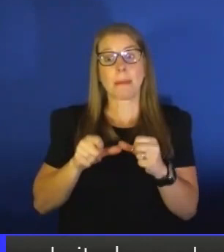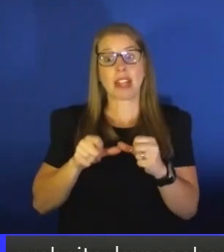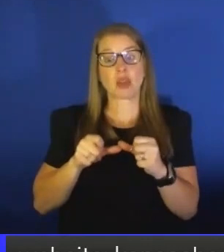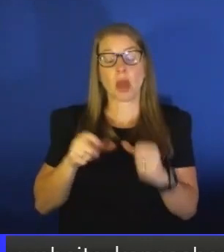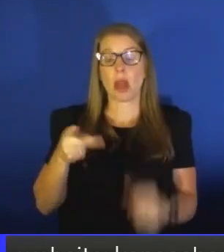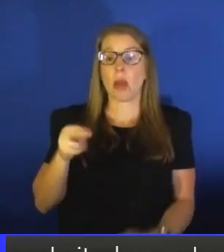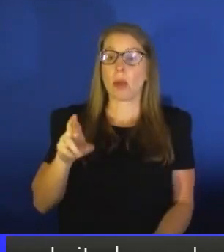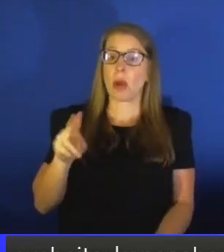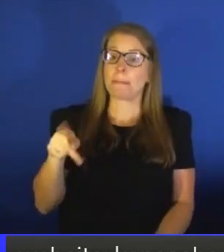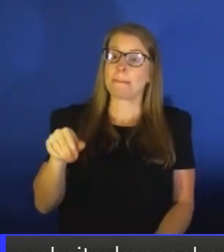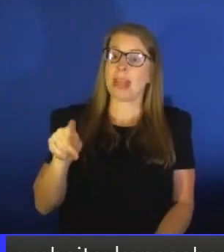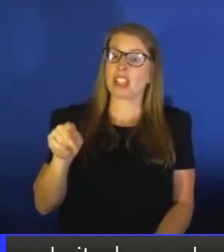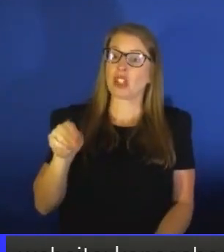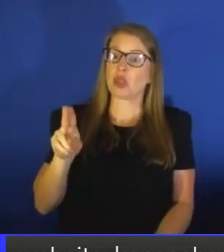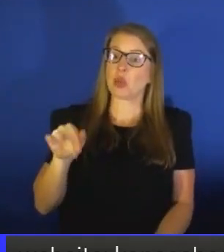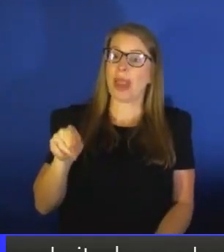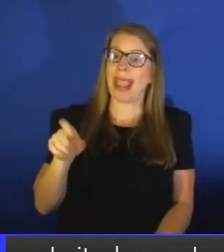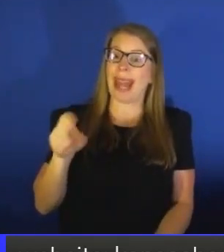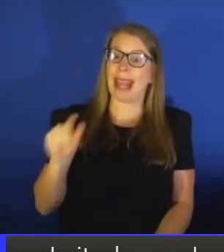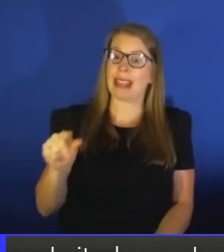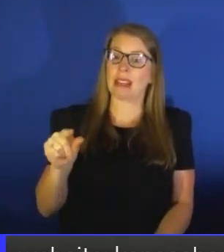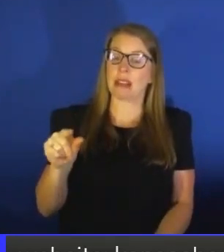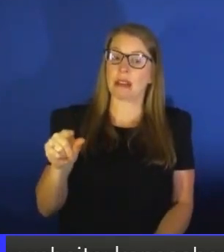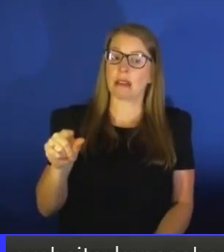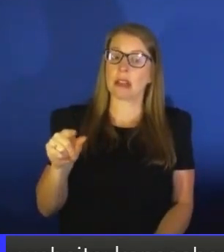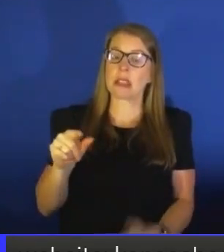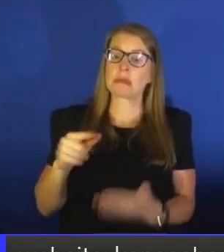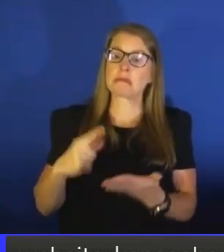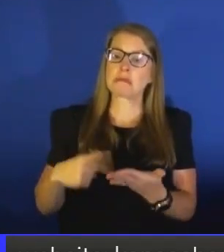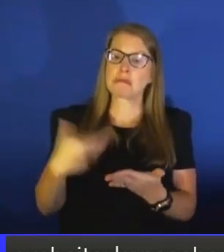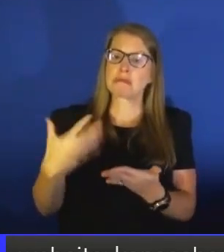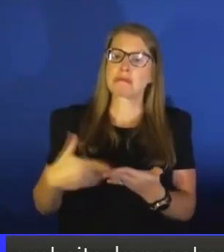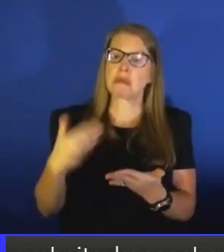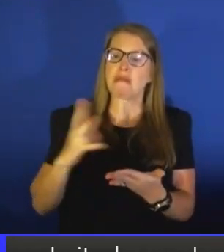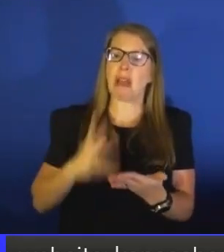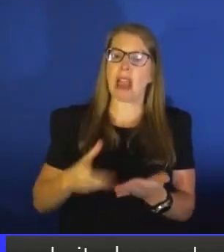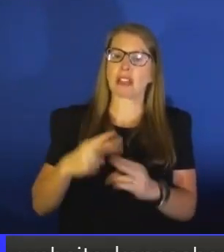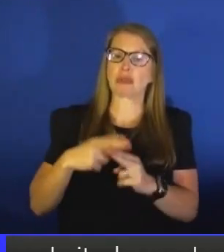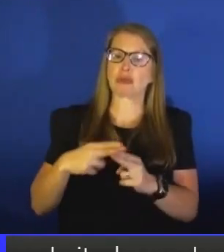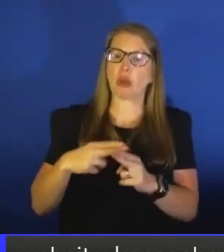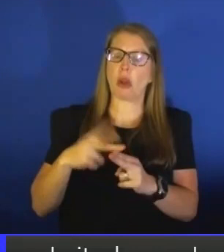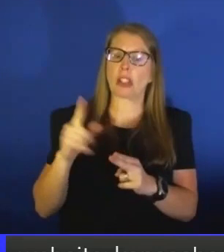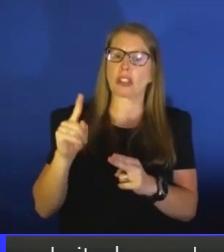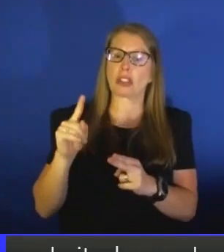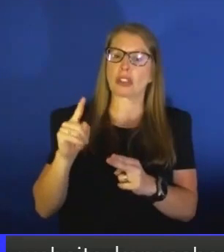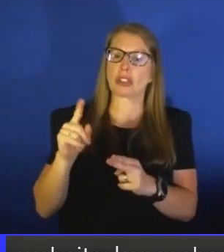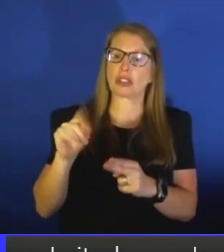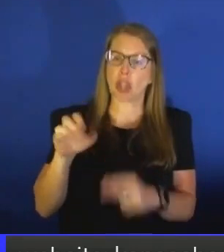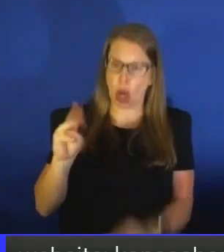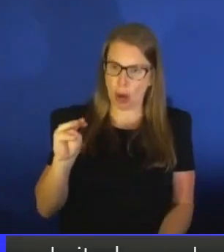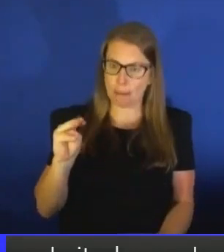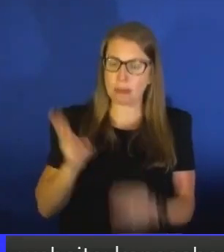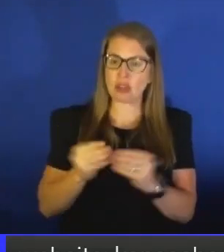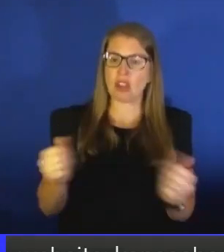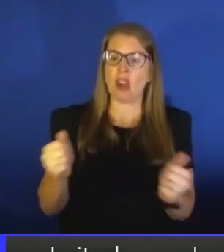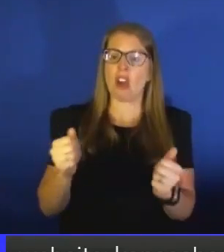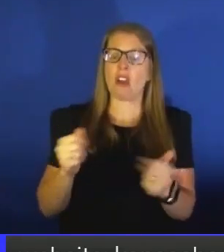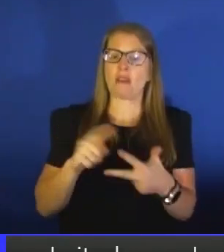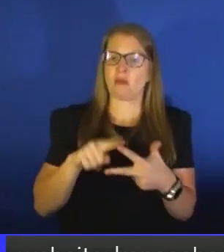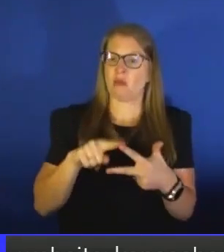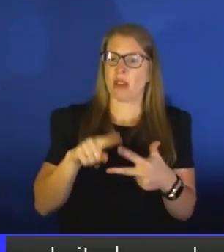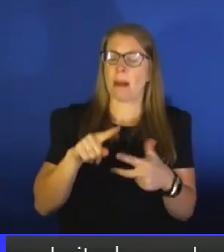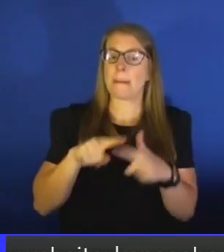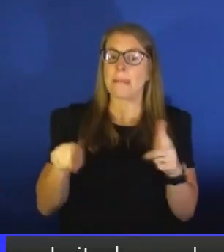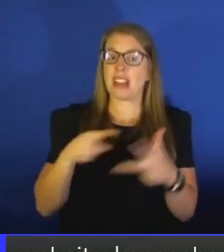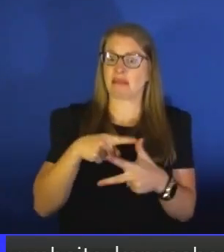some patients, can deal with that short term, a week, a month, and then they resolve it. But if they already had some of that predisposing